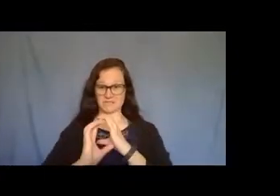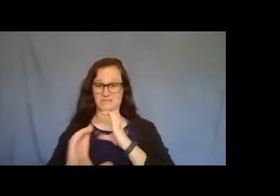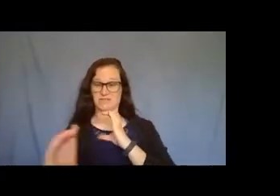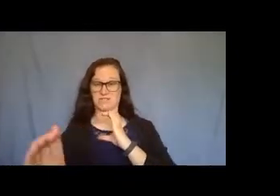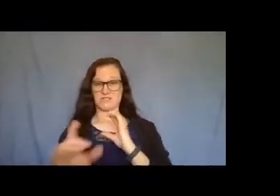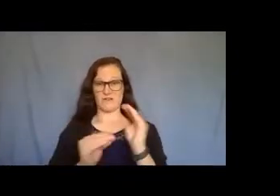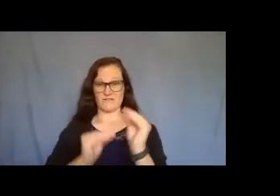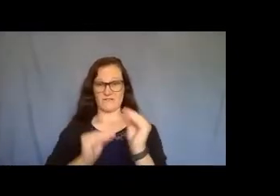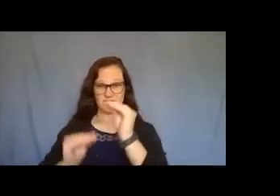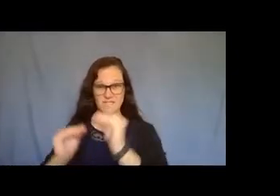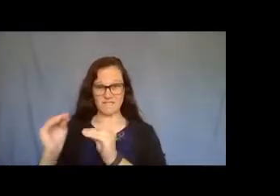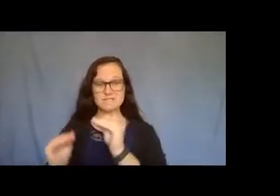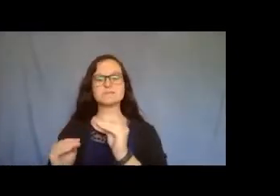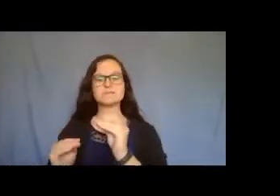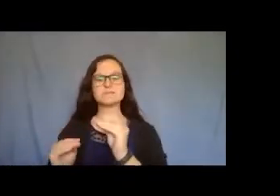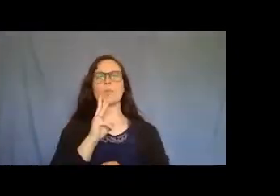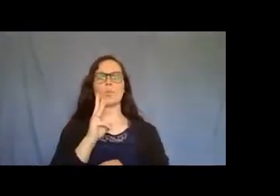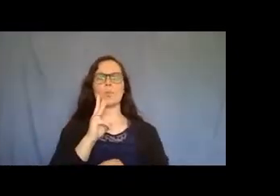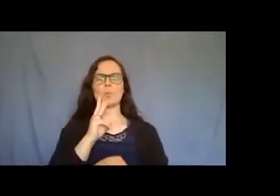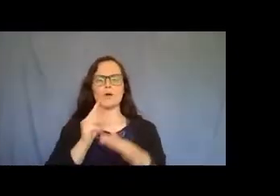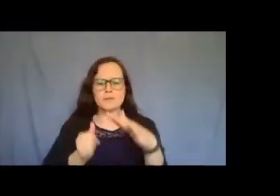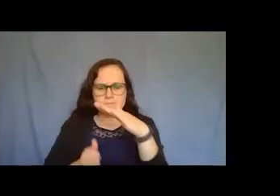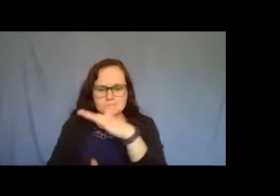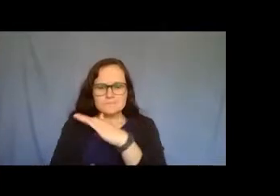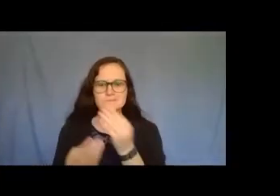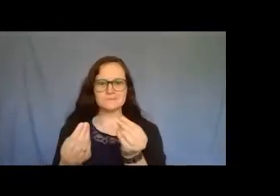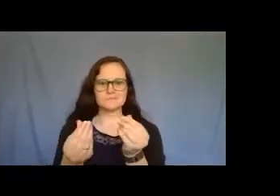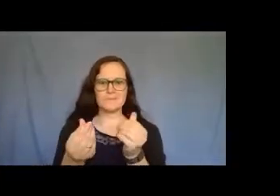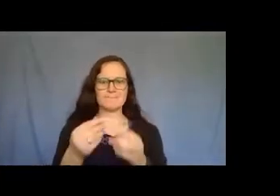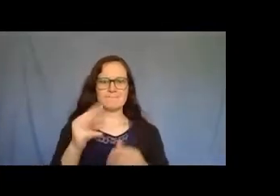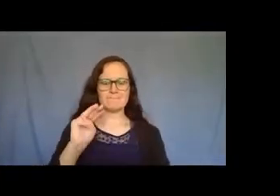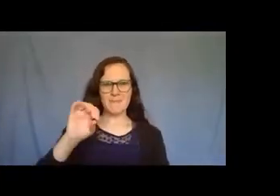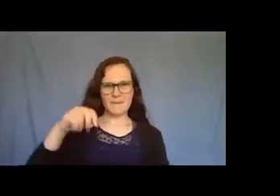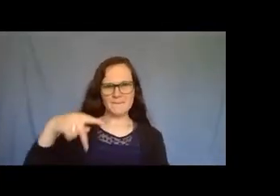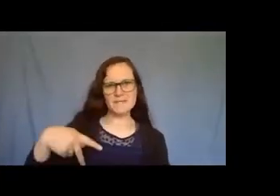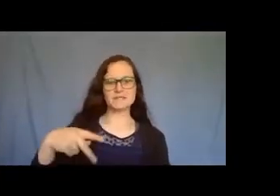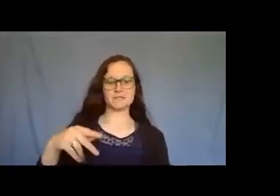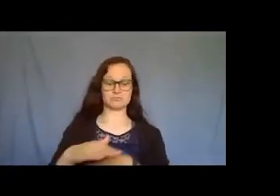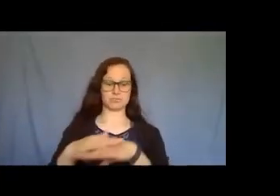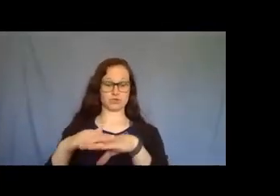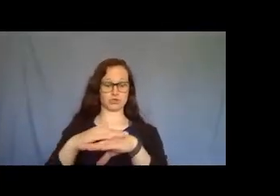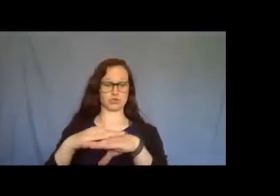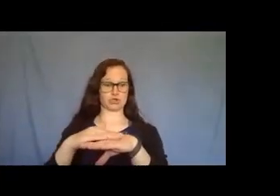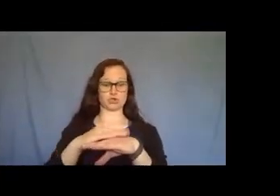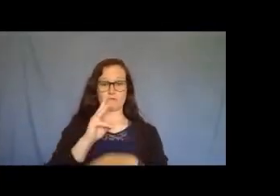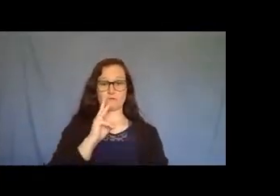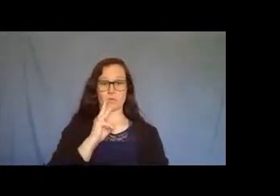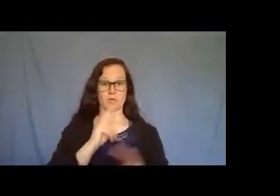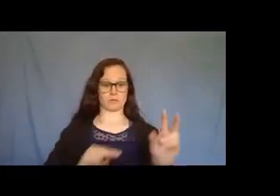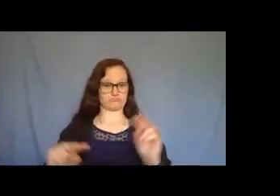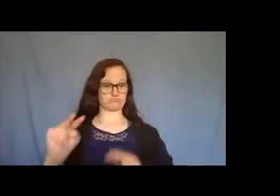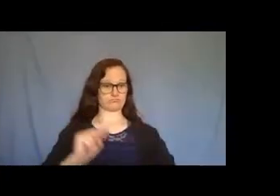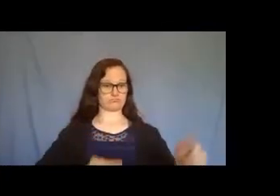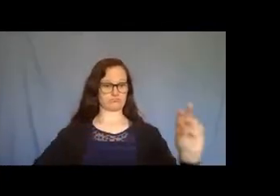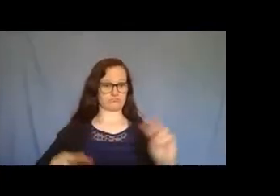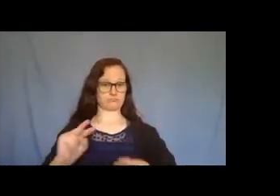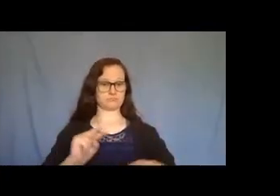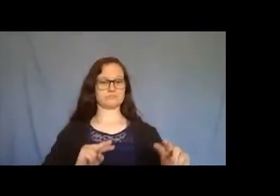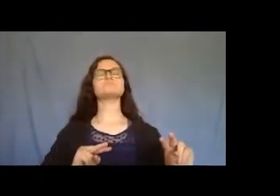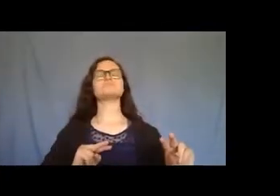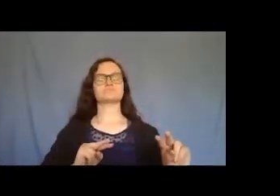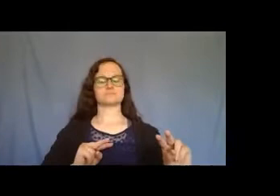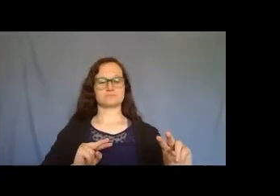aquifer mapping, hydrogeochemical analysis, surface water and groundwater monitoring, and SCADA design